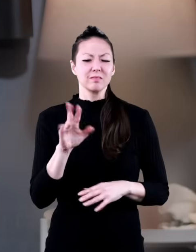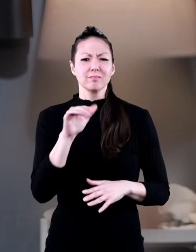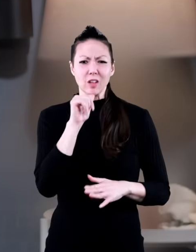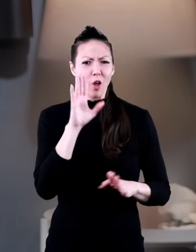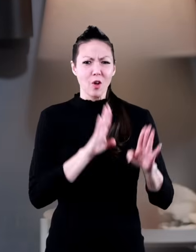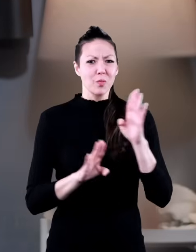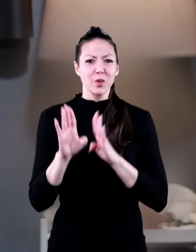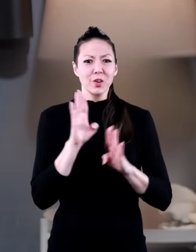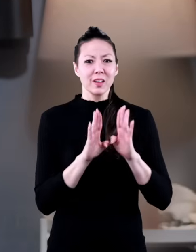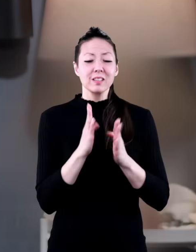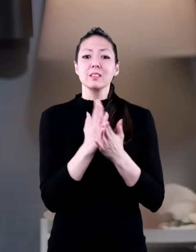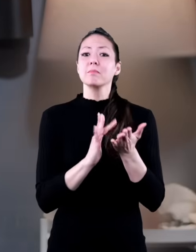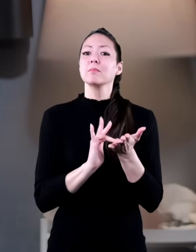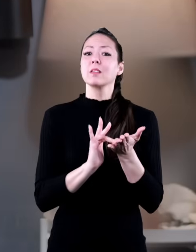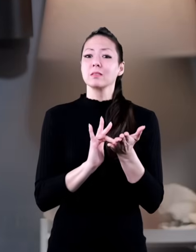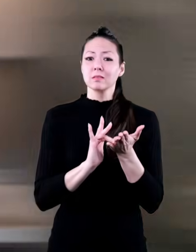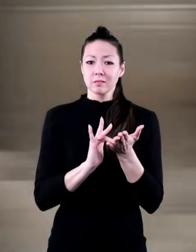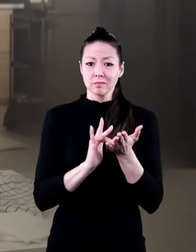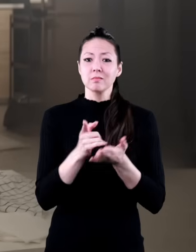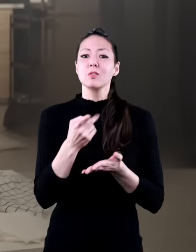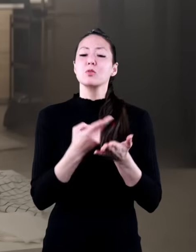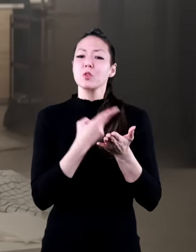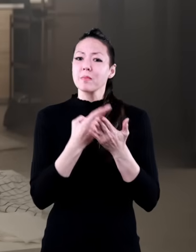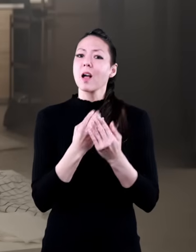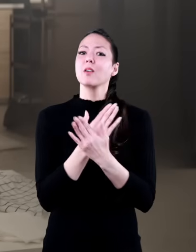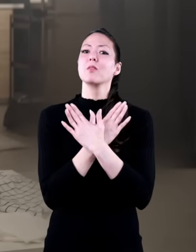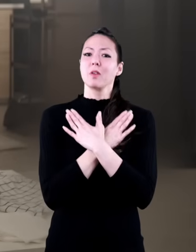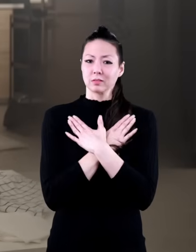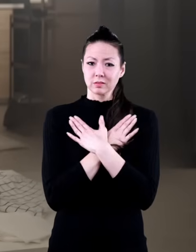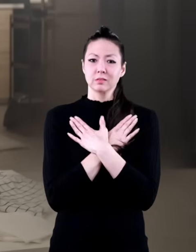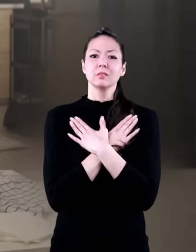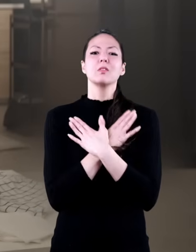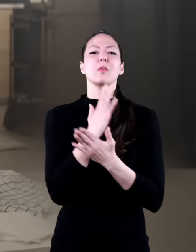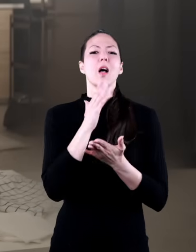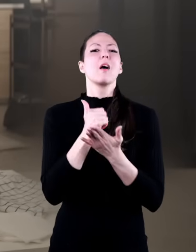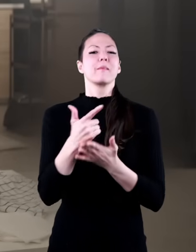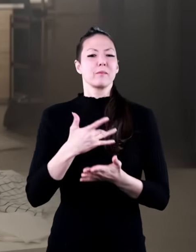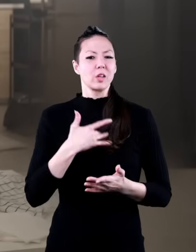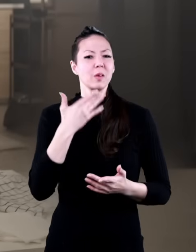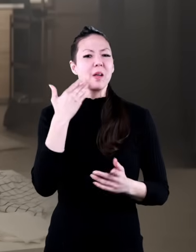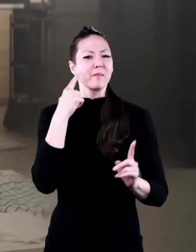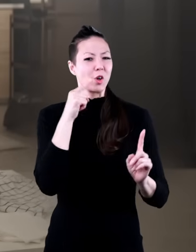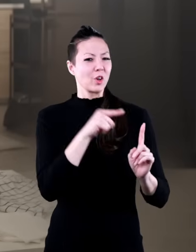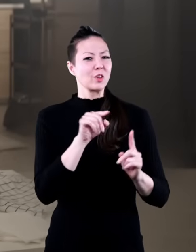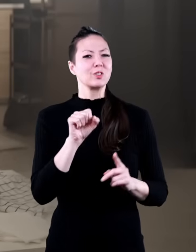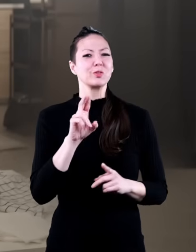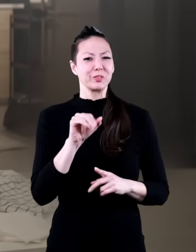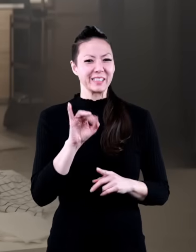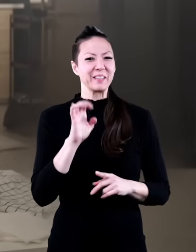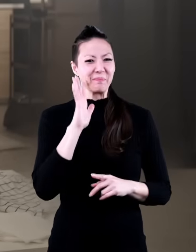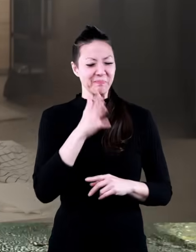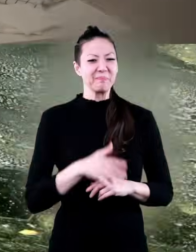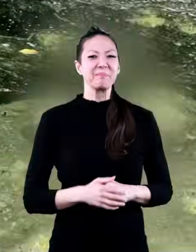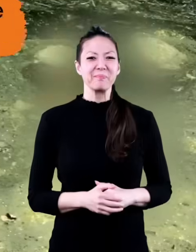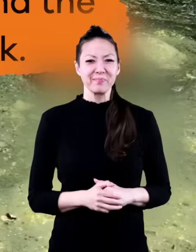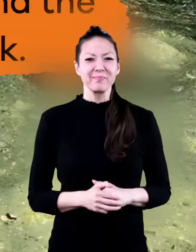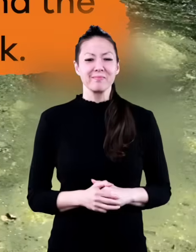do not worry with some medicine soup and rest susie will be feeling much better soon